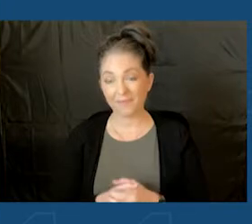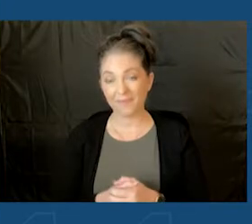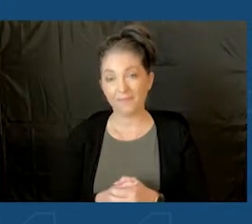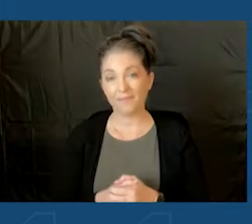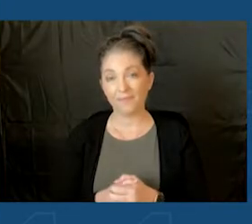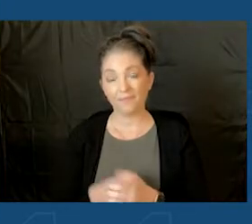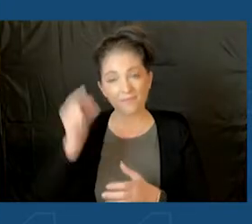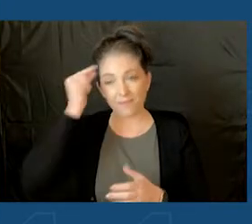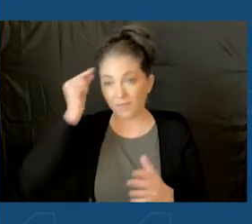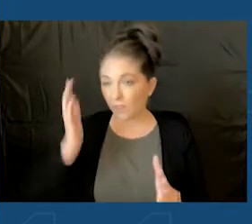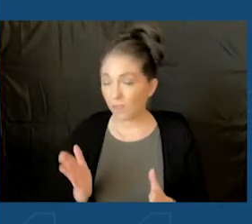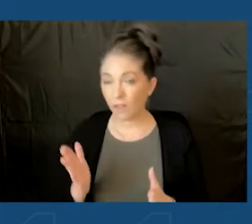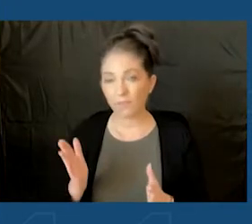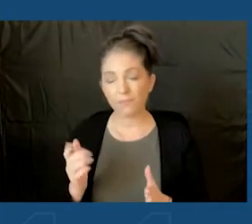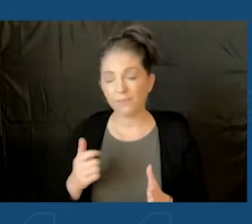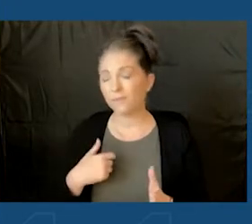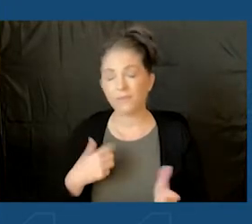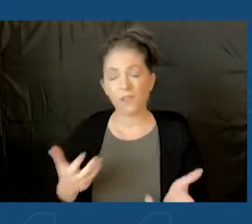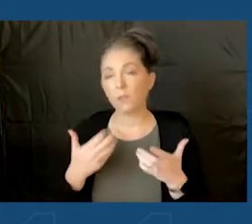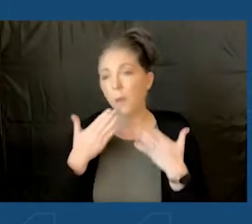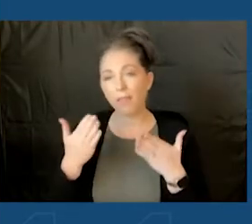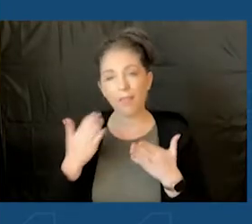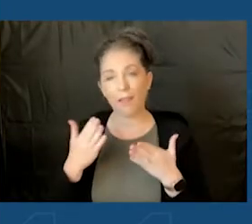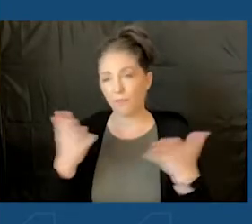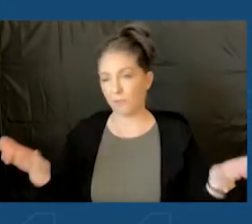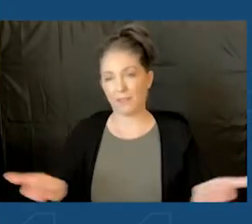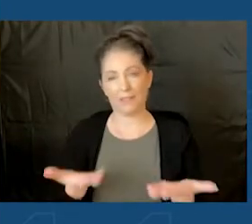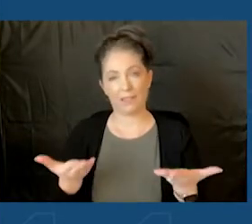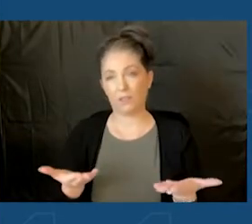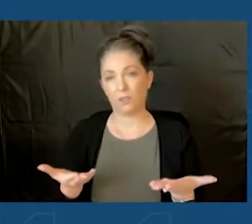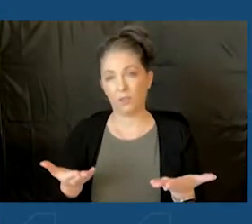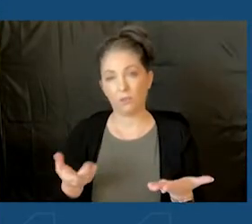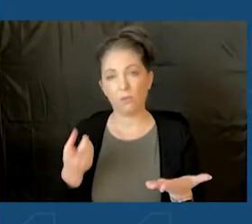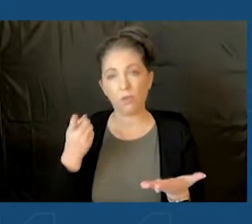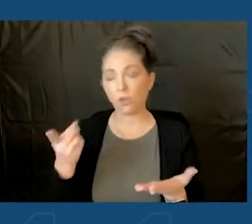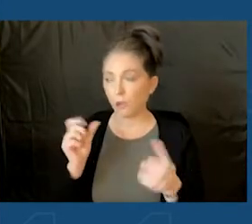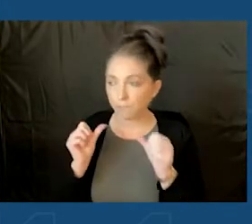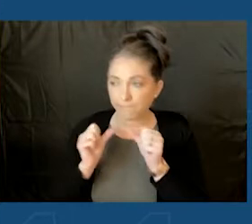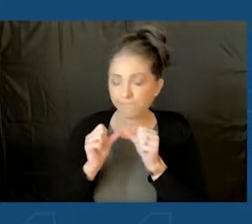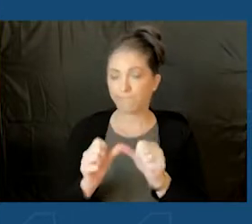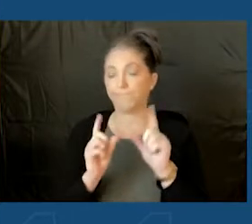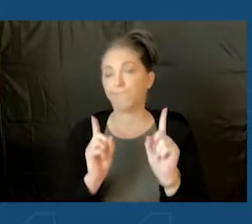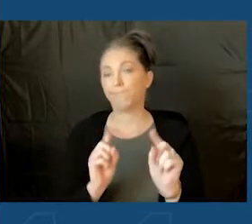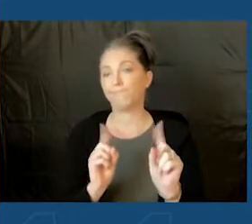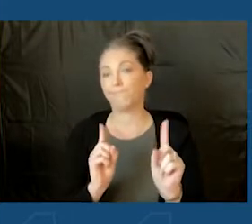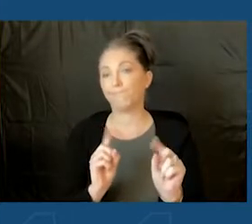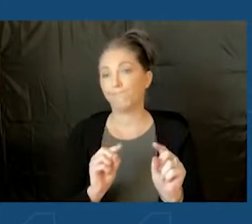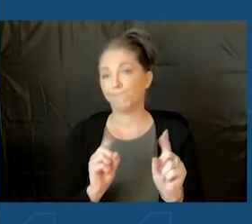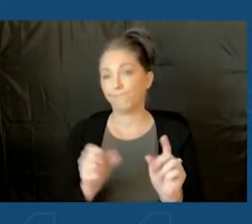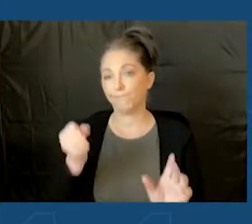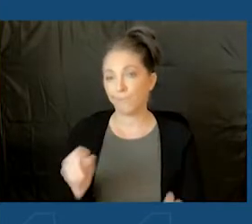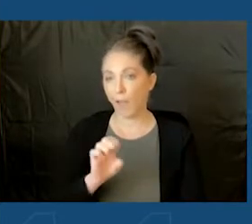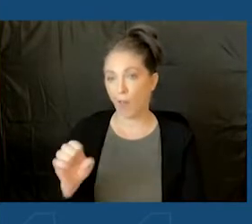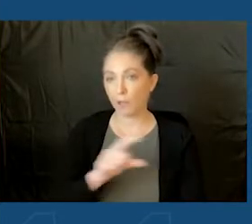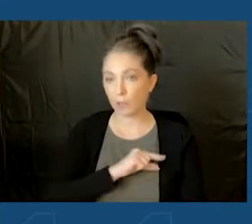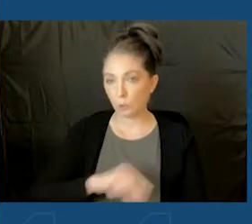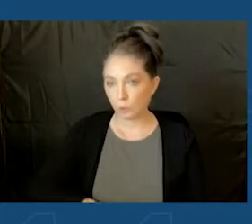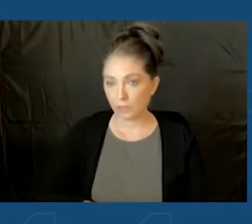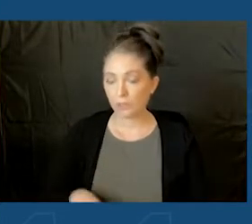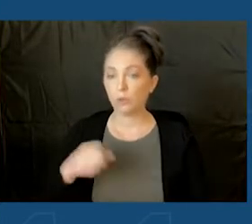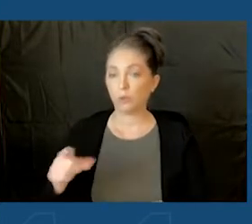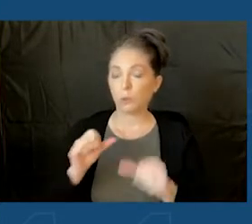Governor, I want to thank you for being here. You keep coming to Southeast Queens, and you keep coming to facilities